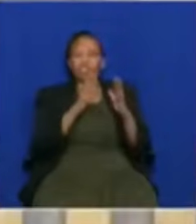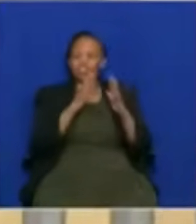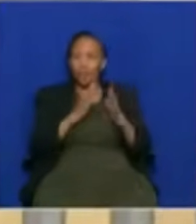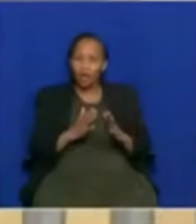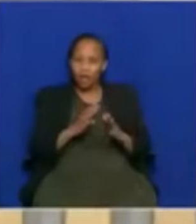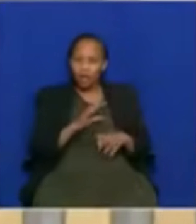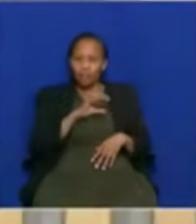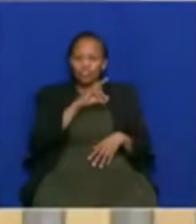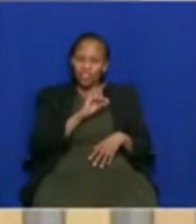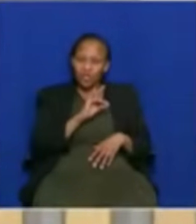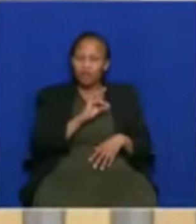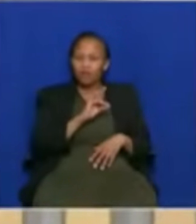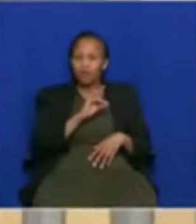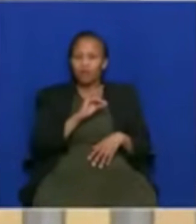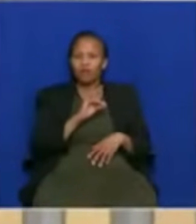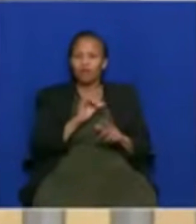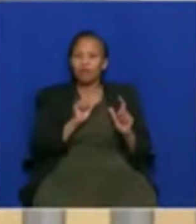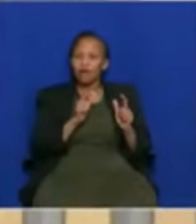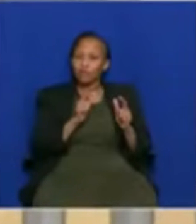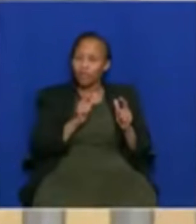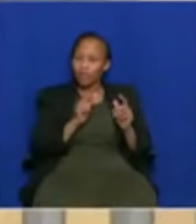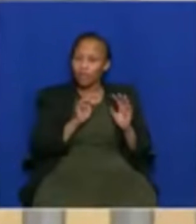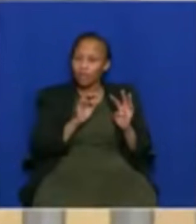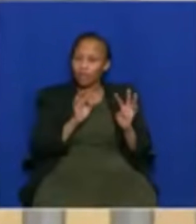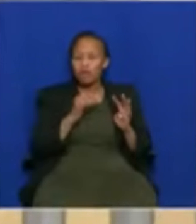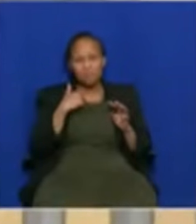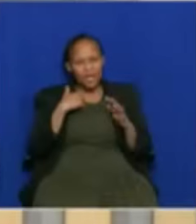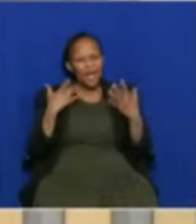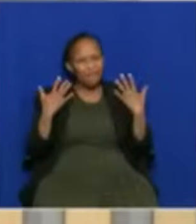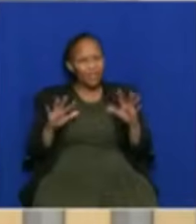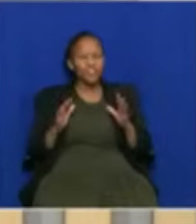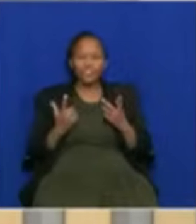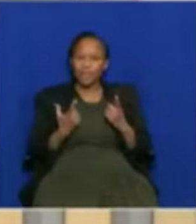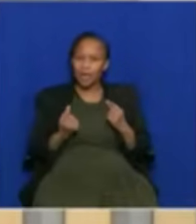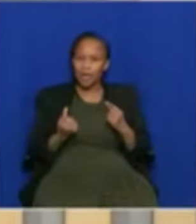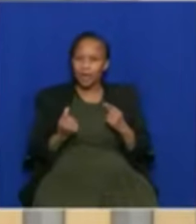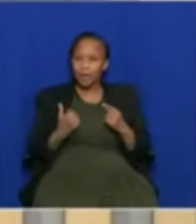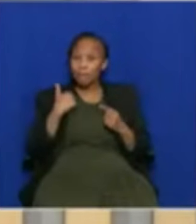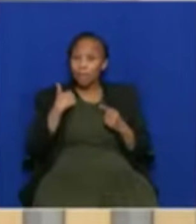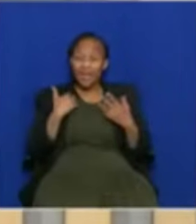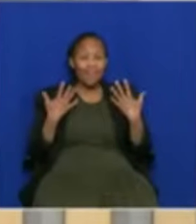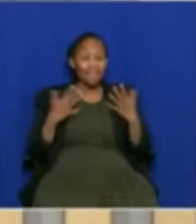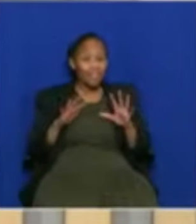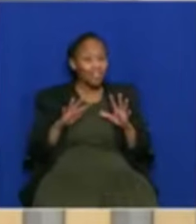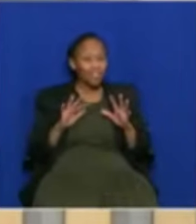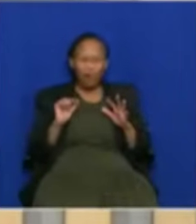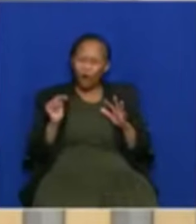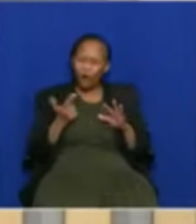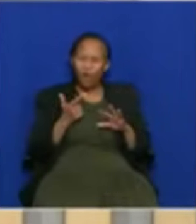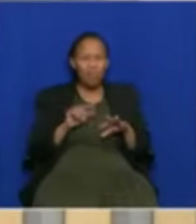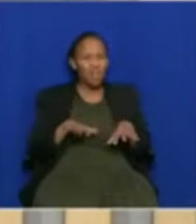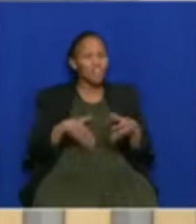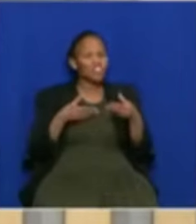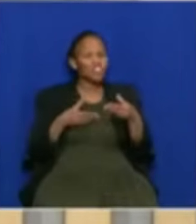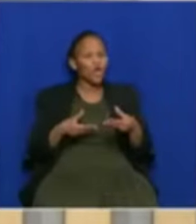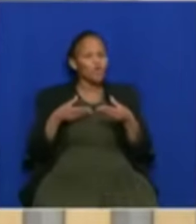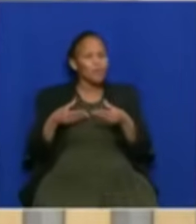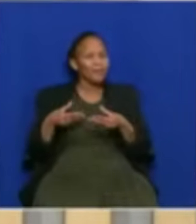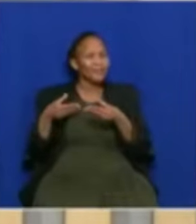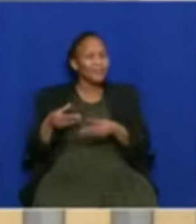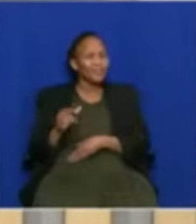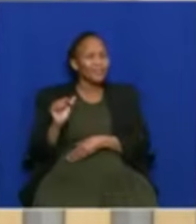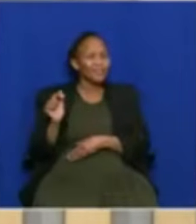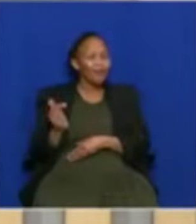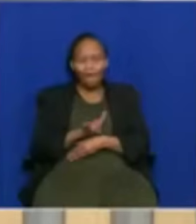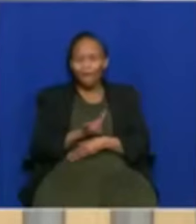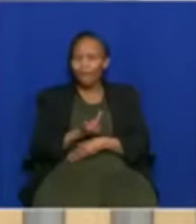that's what I did. Okay. We requested all documentation on all the allegations